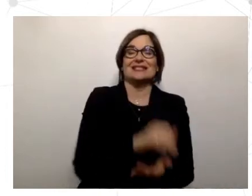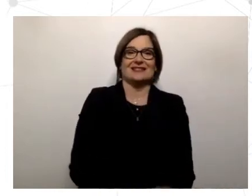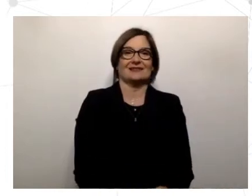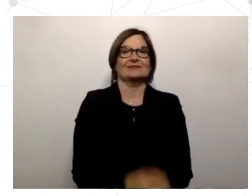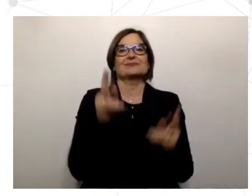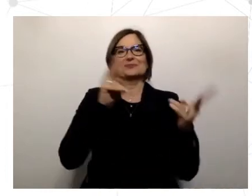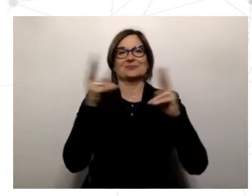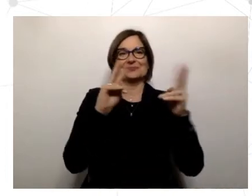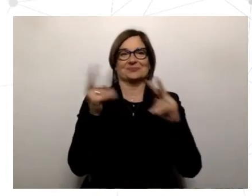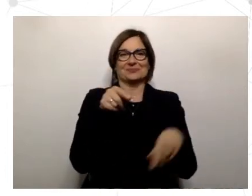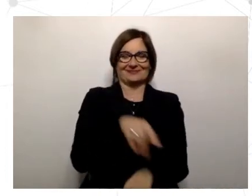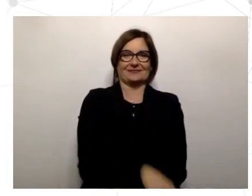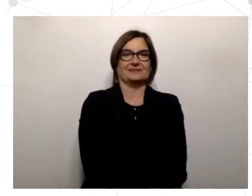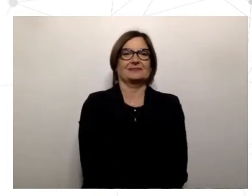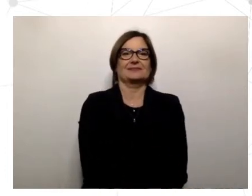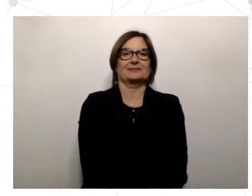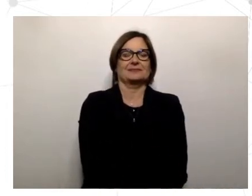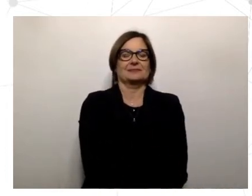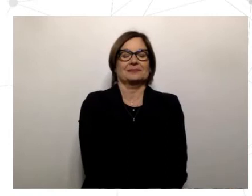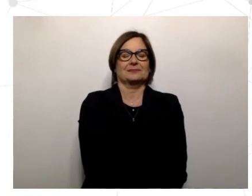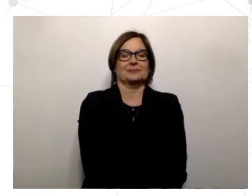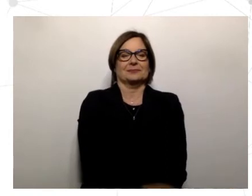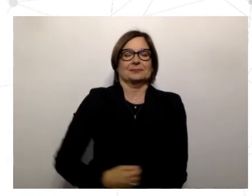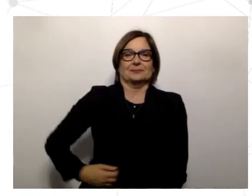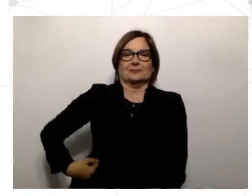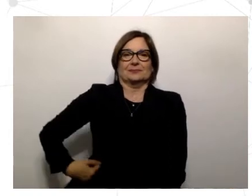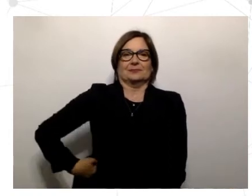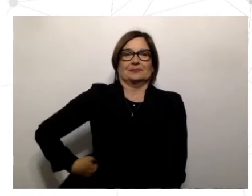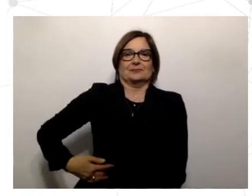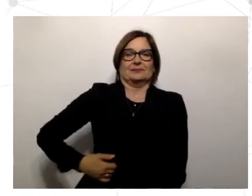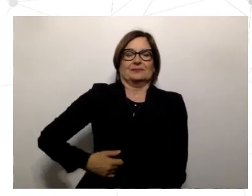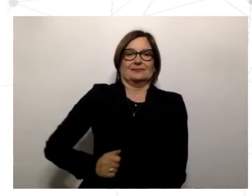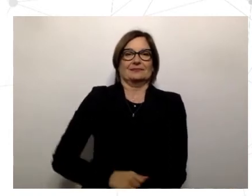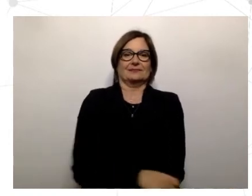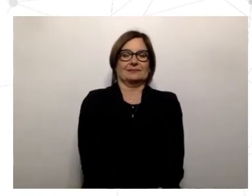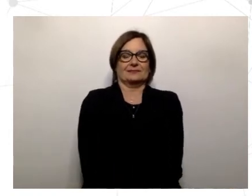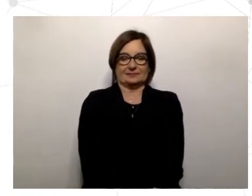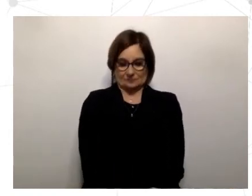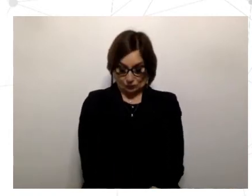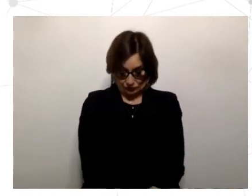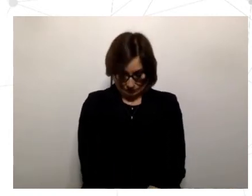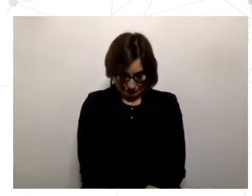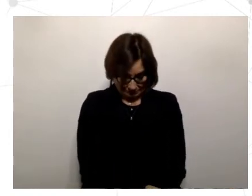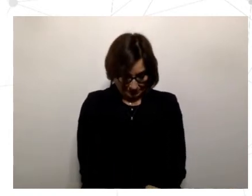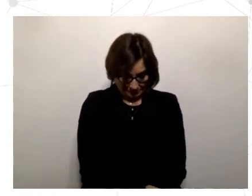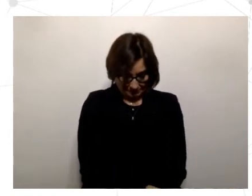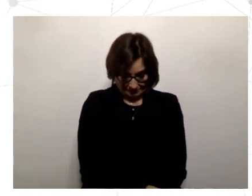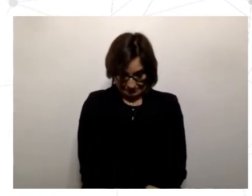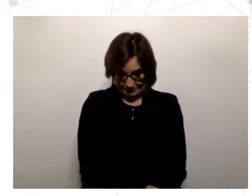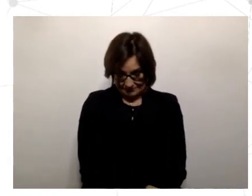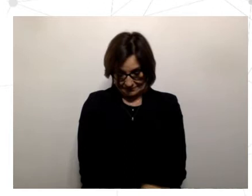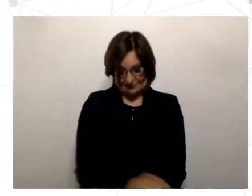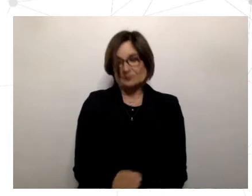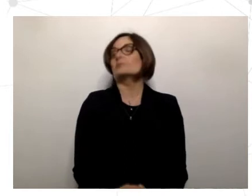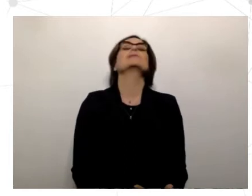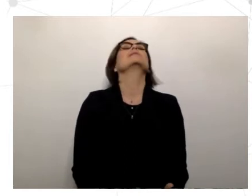Welcome, Amos. We know that you could access Zoom, and we would like to ask you to say some